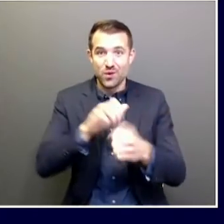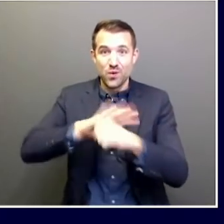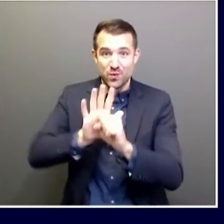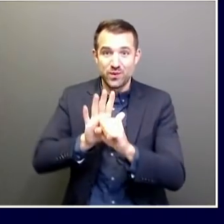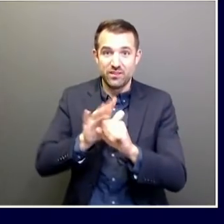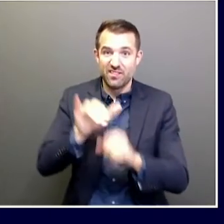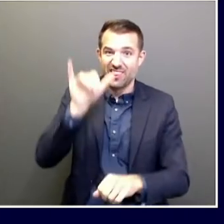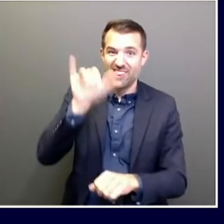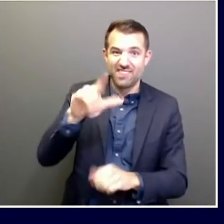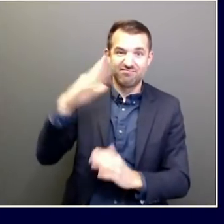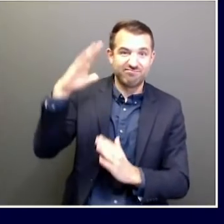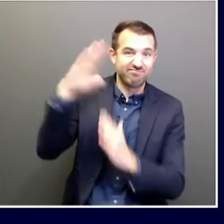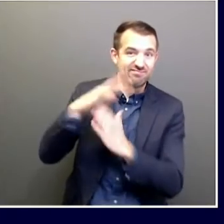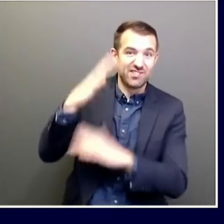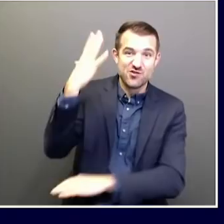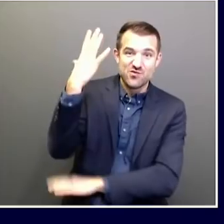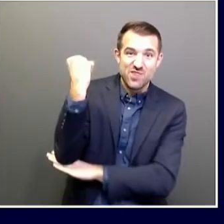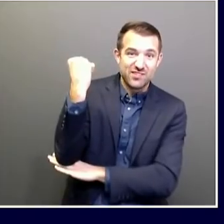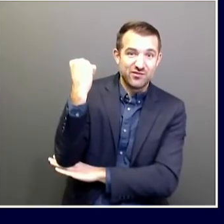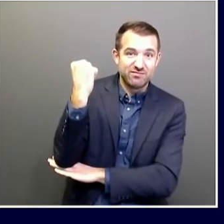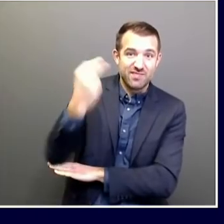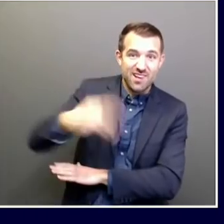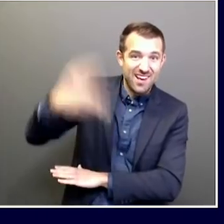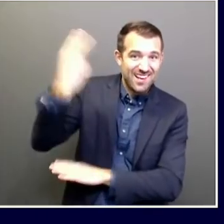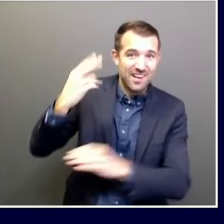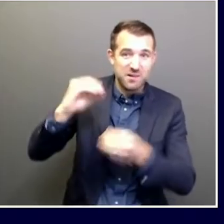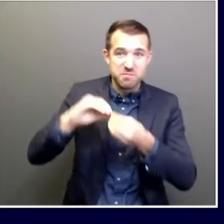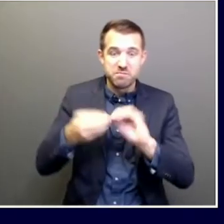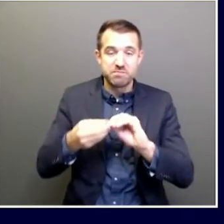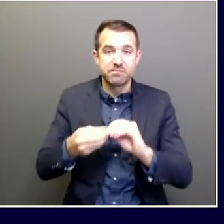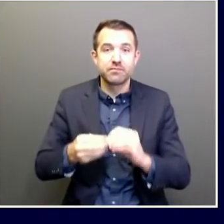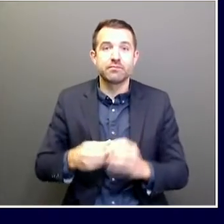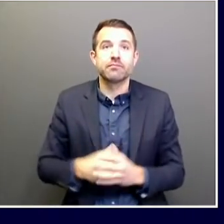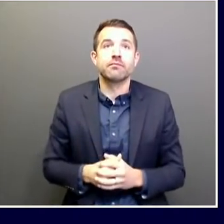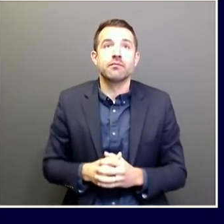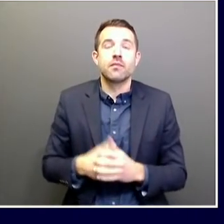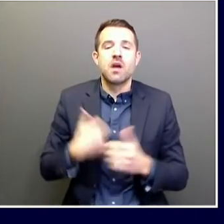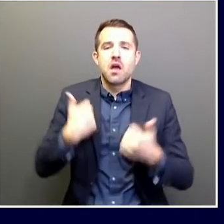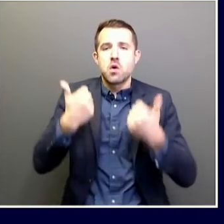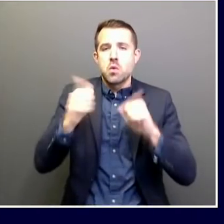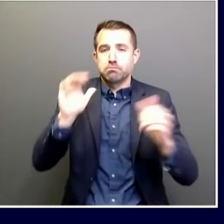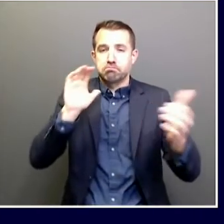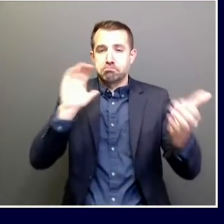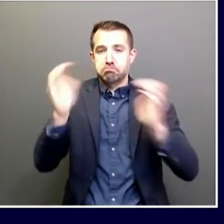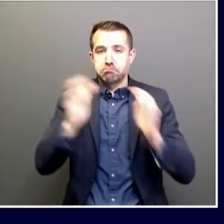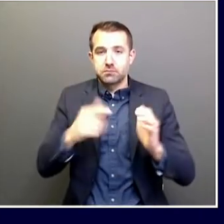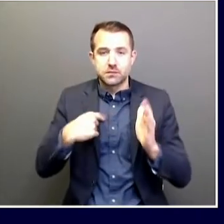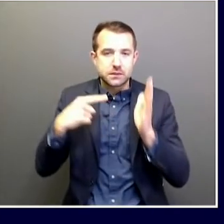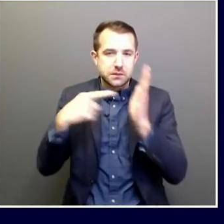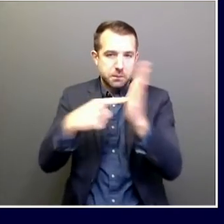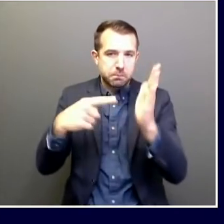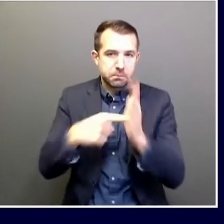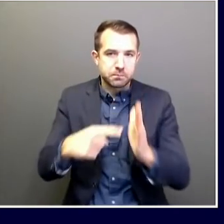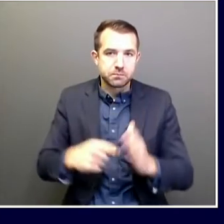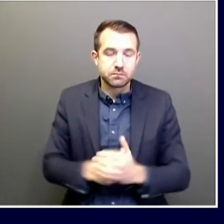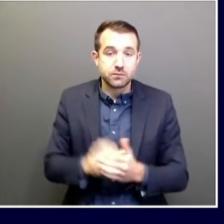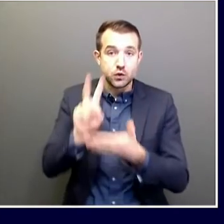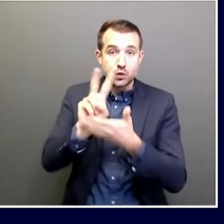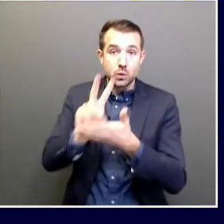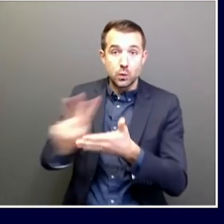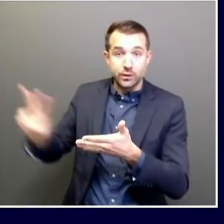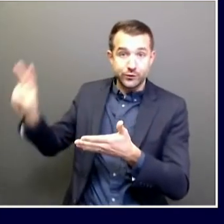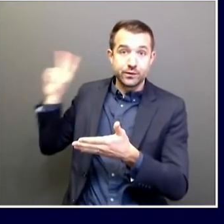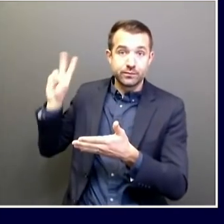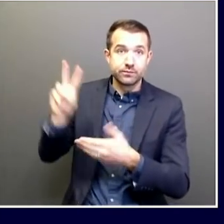mark throughout the pandemic. To put that number in perspective, 2 weeks ago, there were 212 people